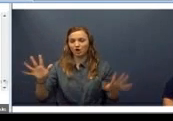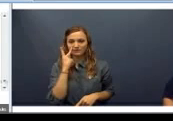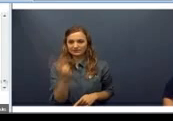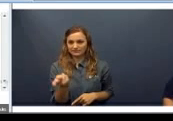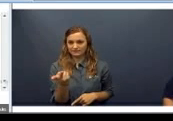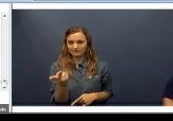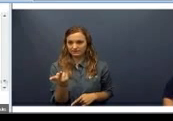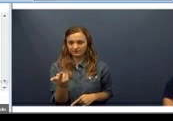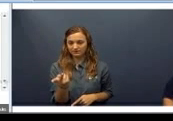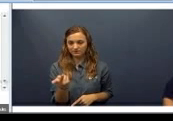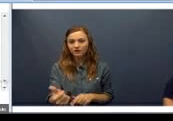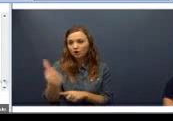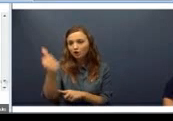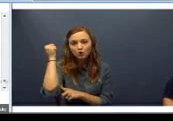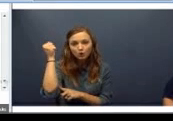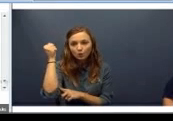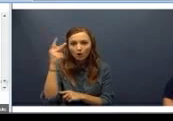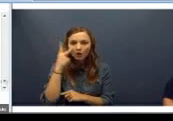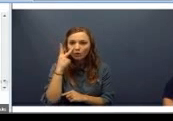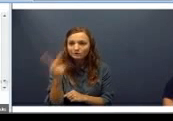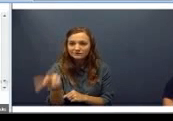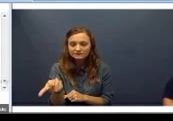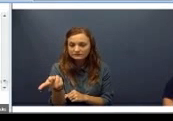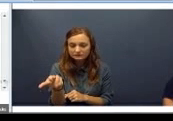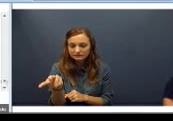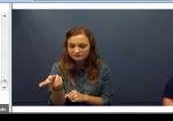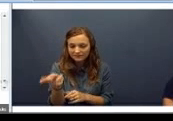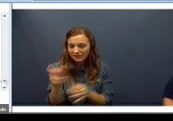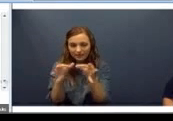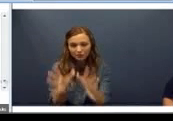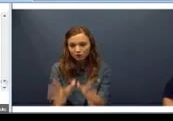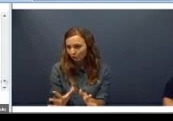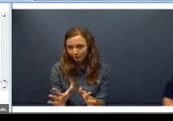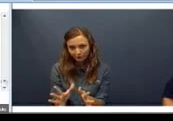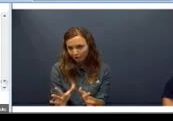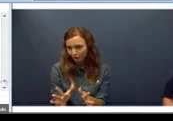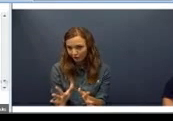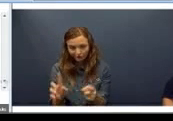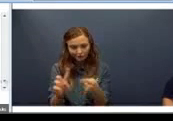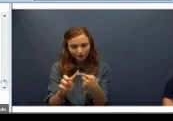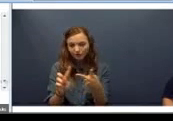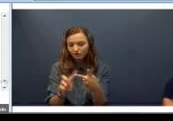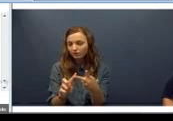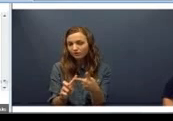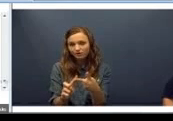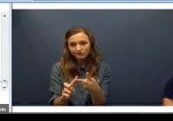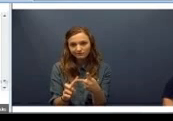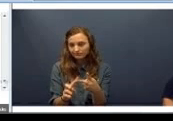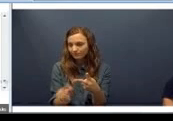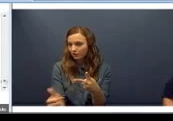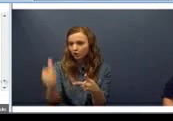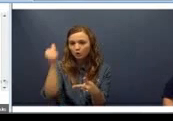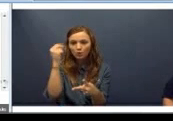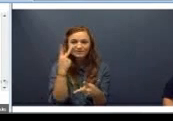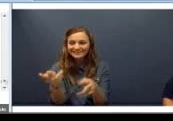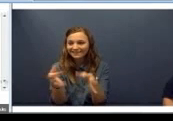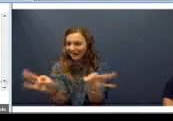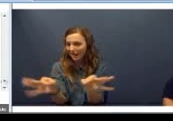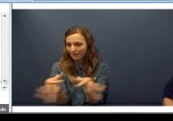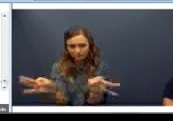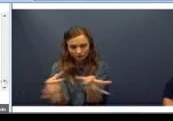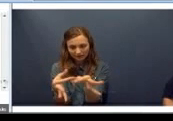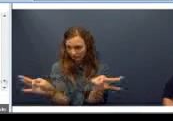screen, that will be all that you see. You won't see the interpreter, and you